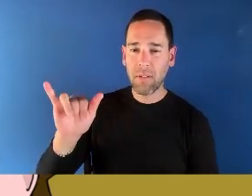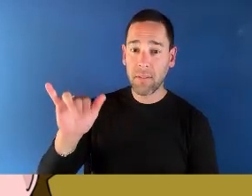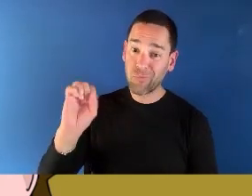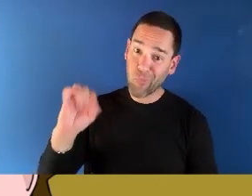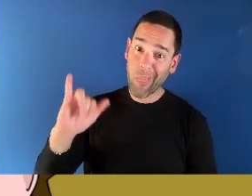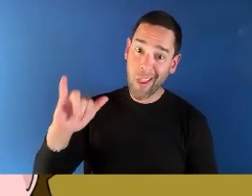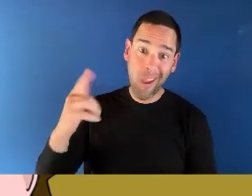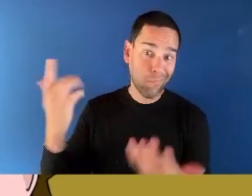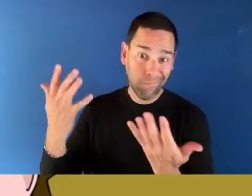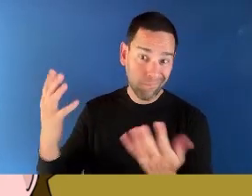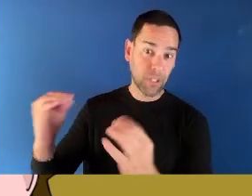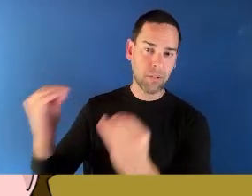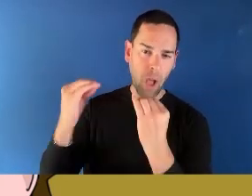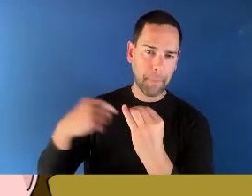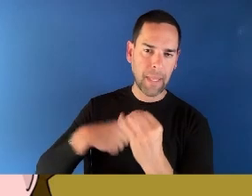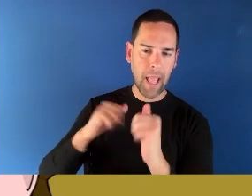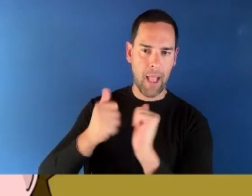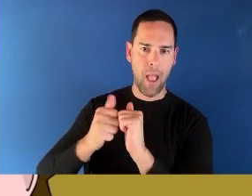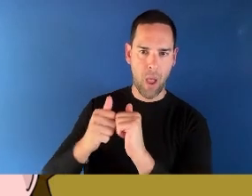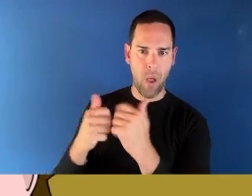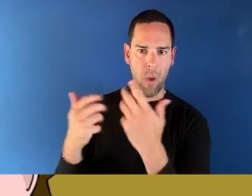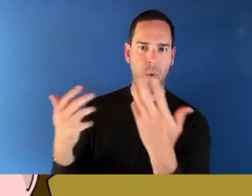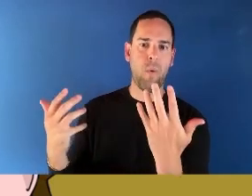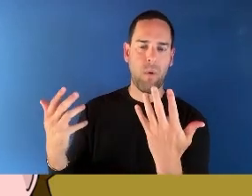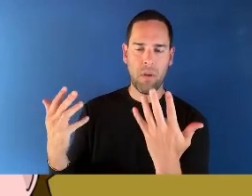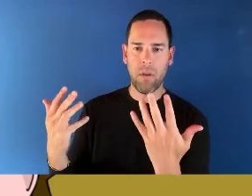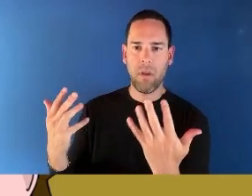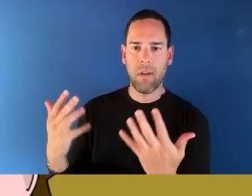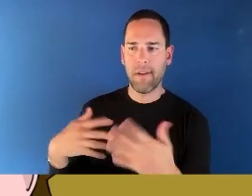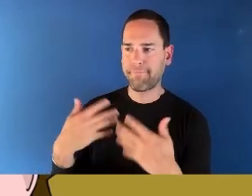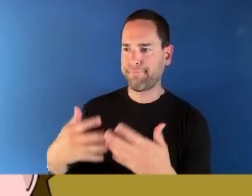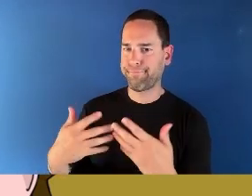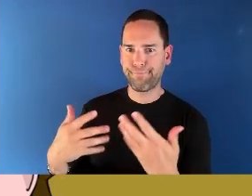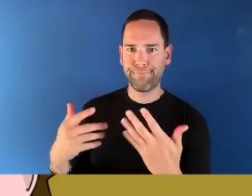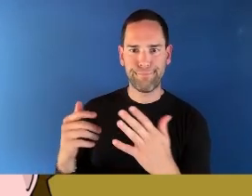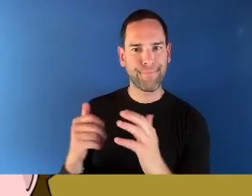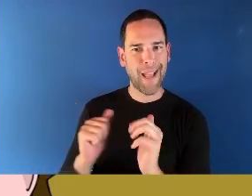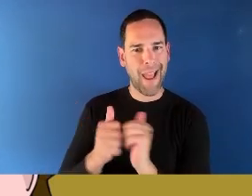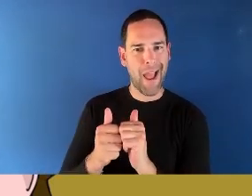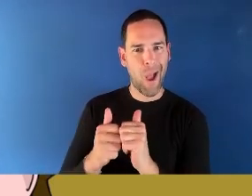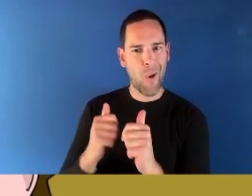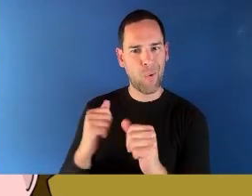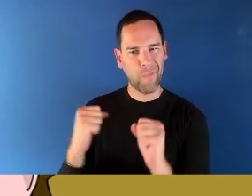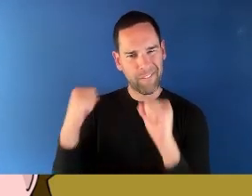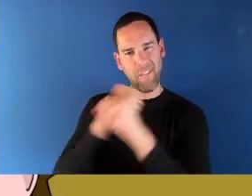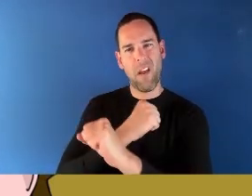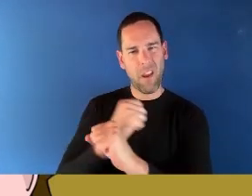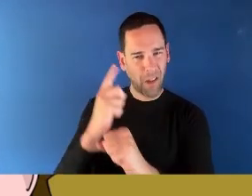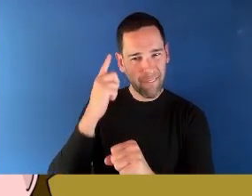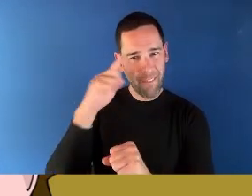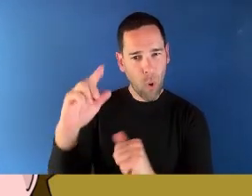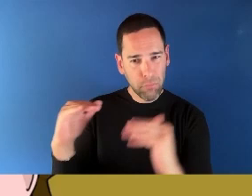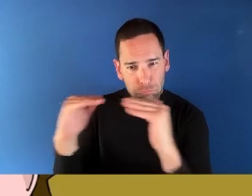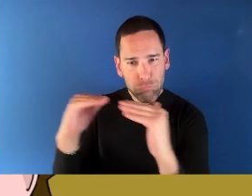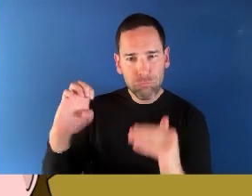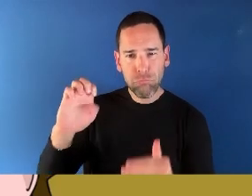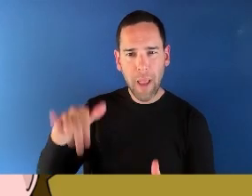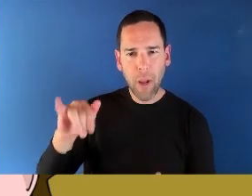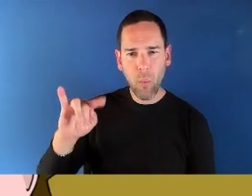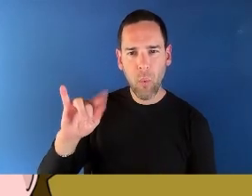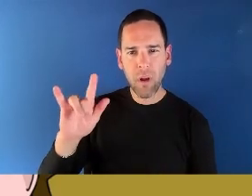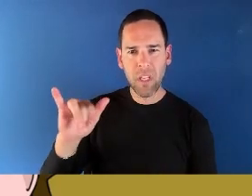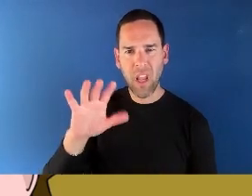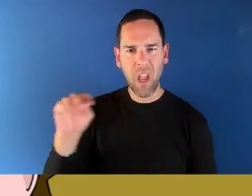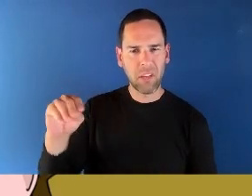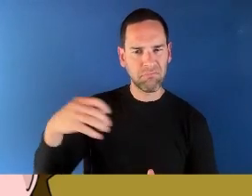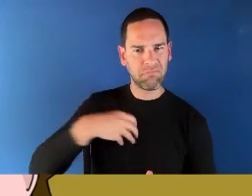in I got an education in equity and investigation and